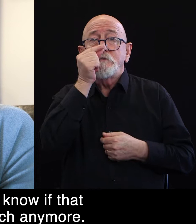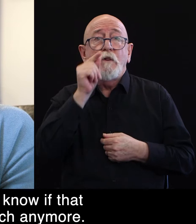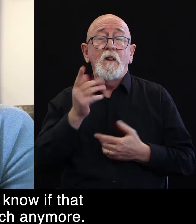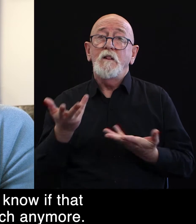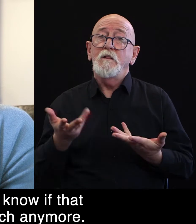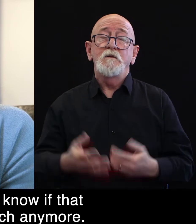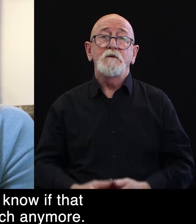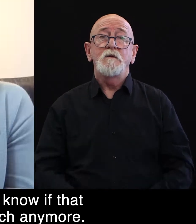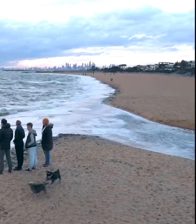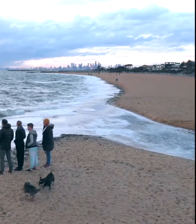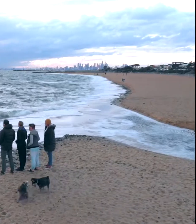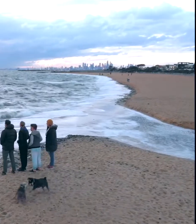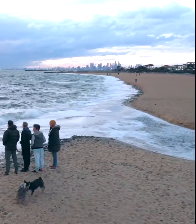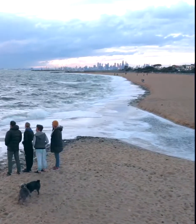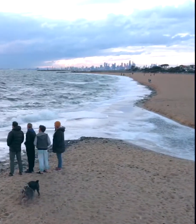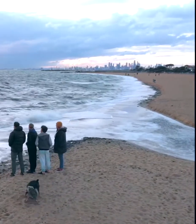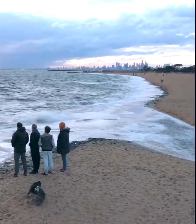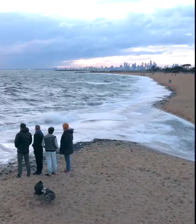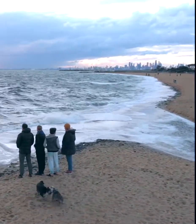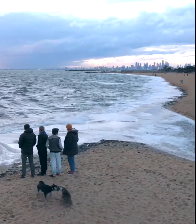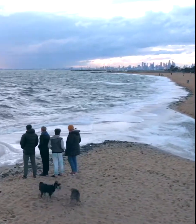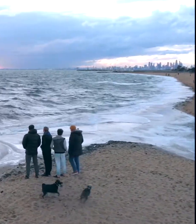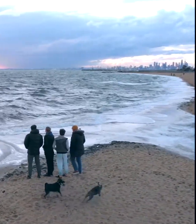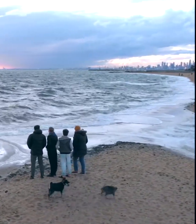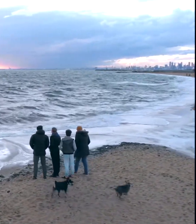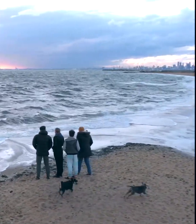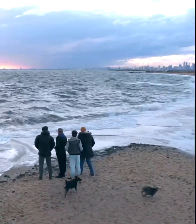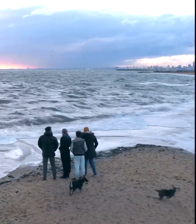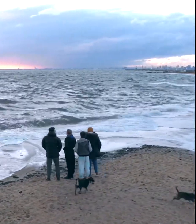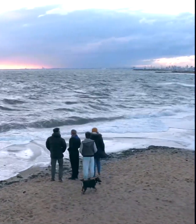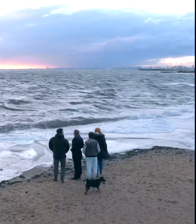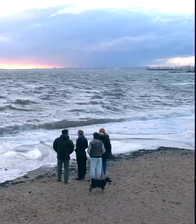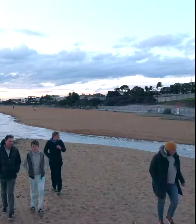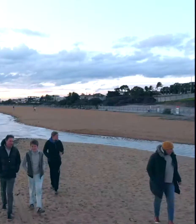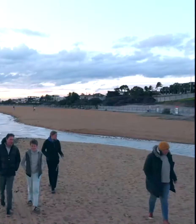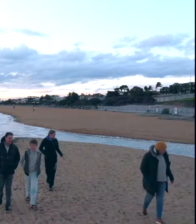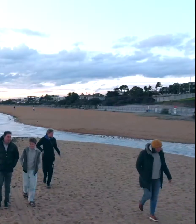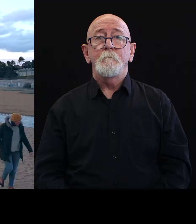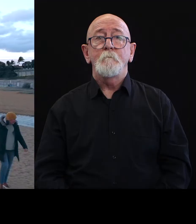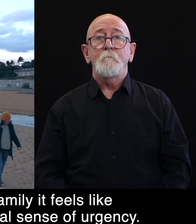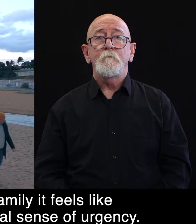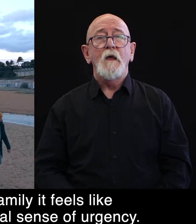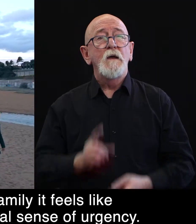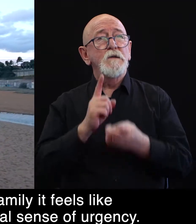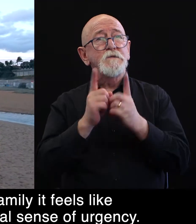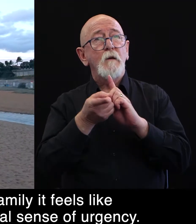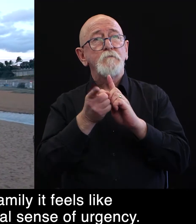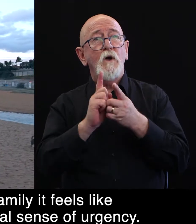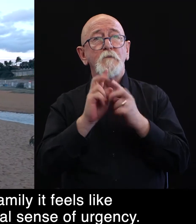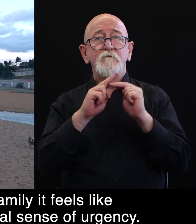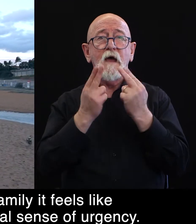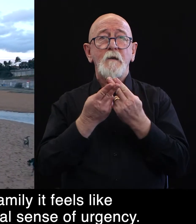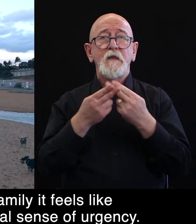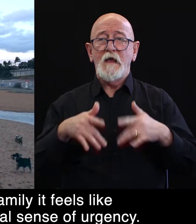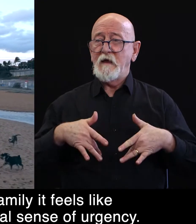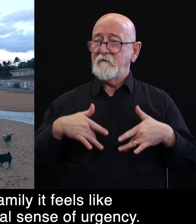if that was in his reach anymore. On screen, Lewis and his family are walking their dogs on the beach. Sometimes as a family